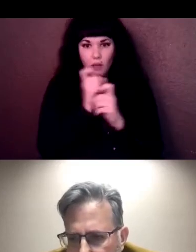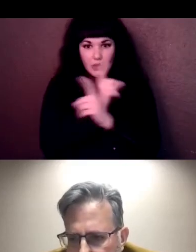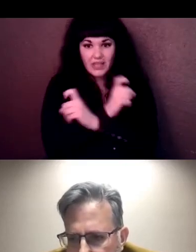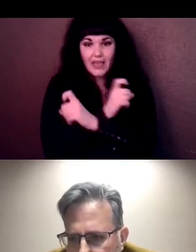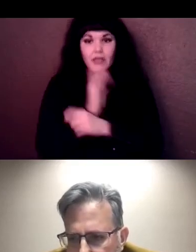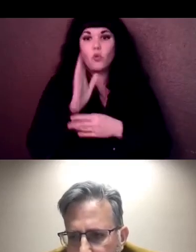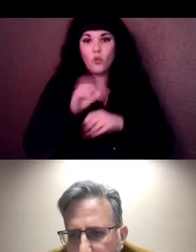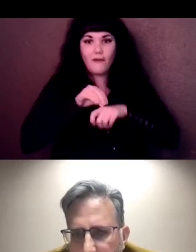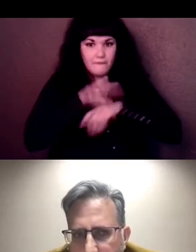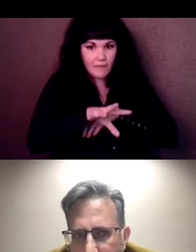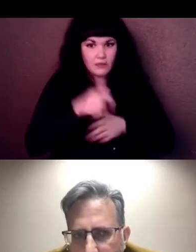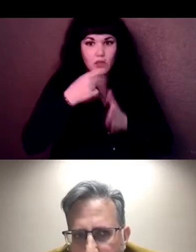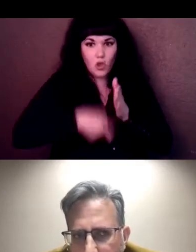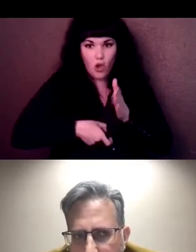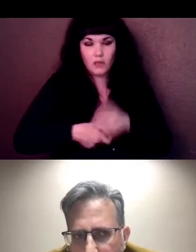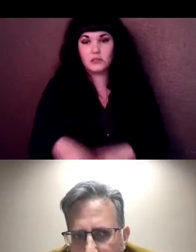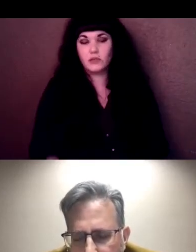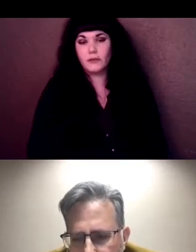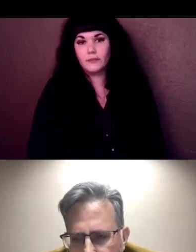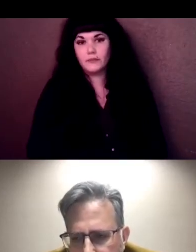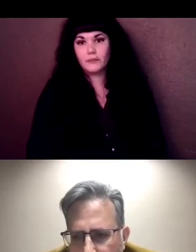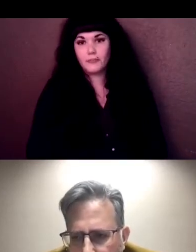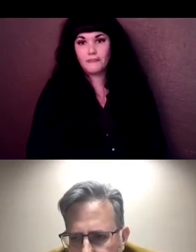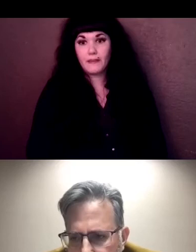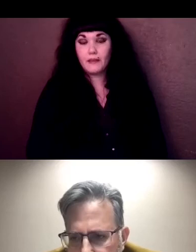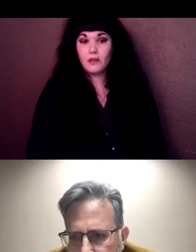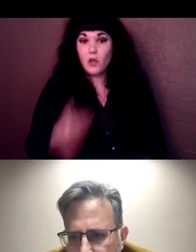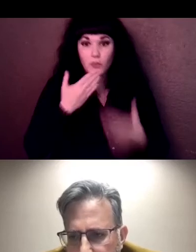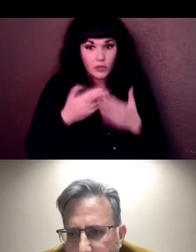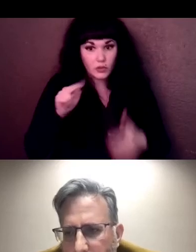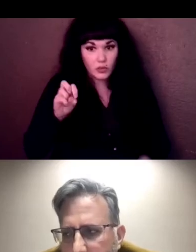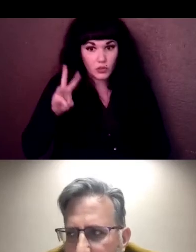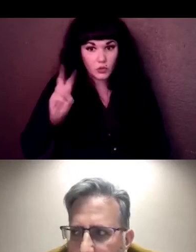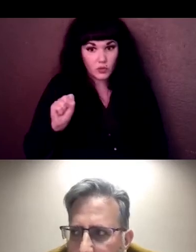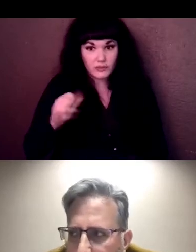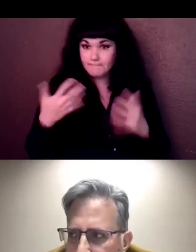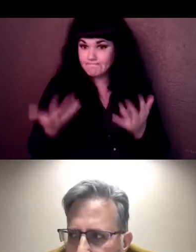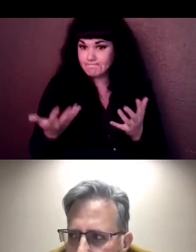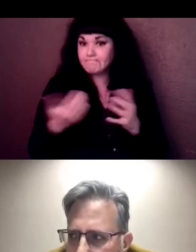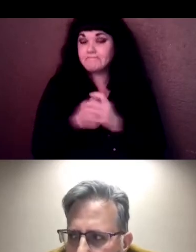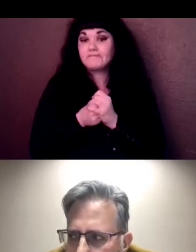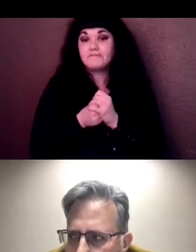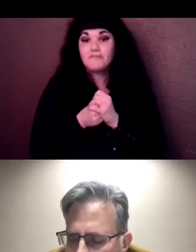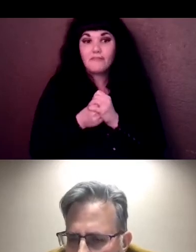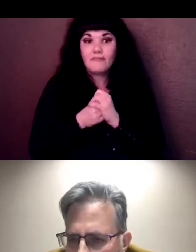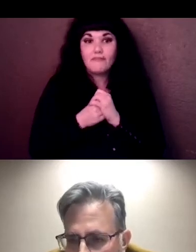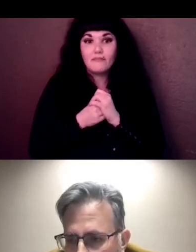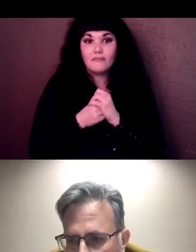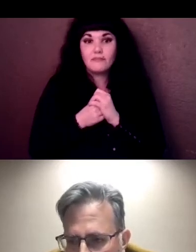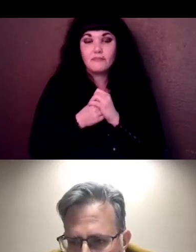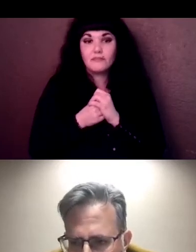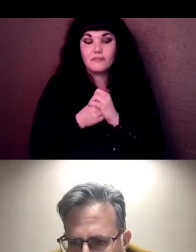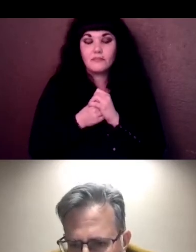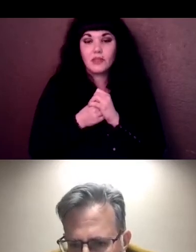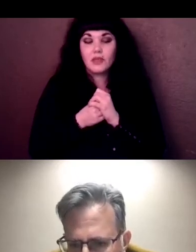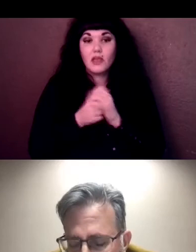the cost. The good news in all of this is that the system, as in,